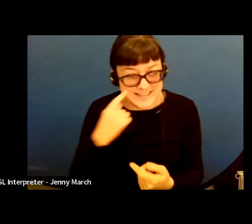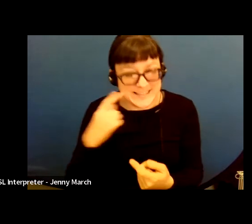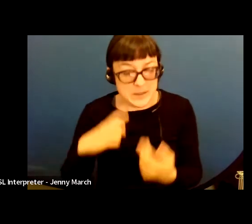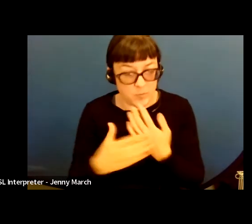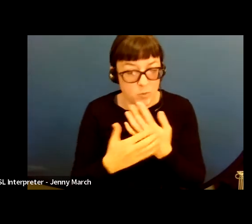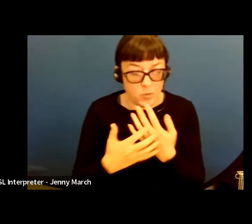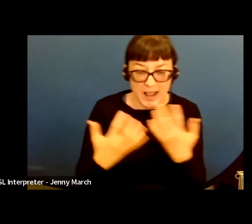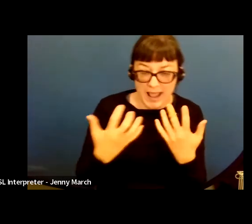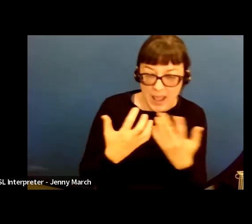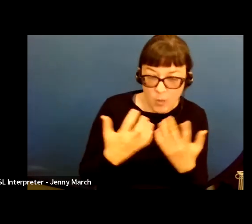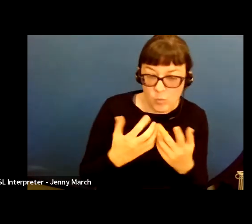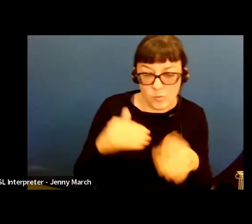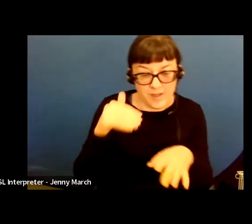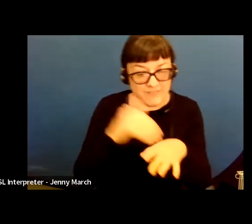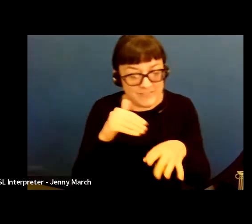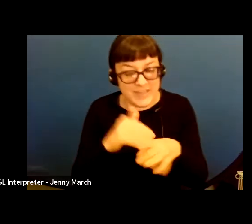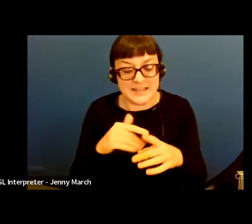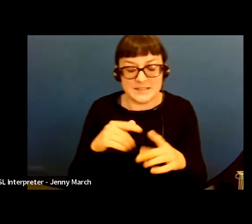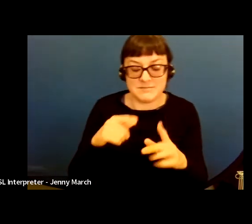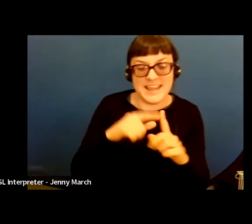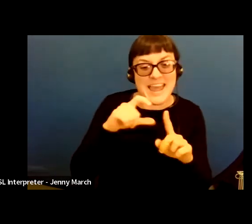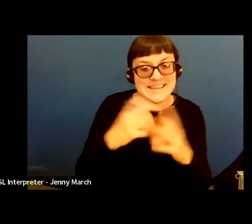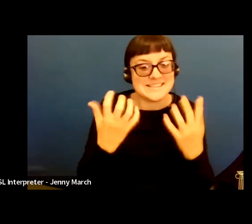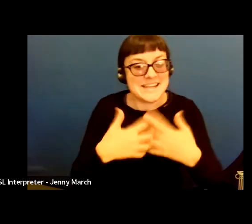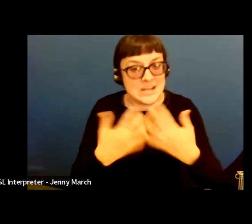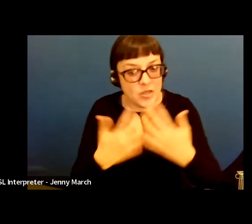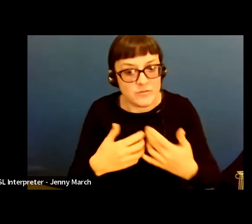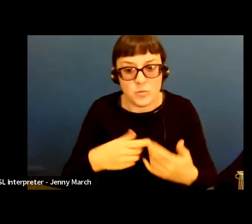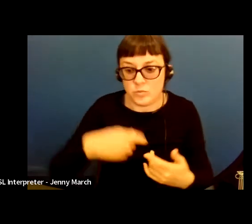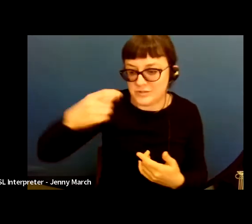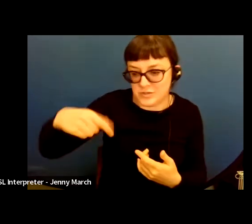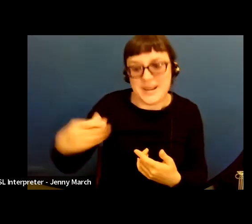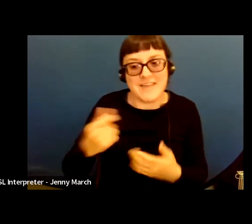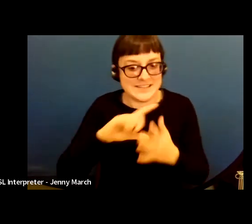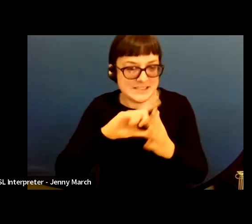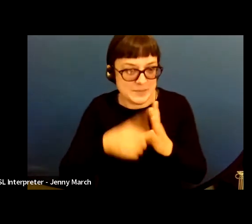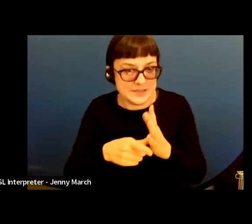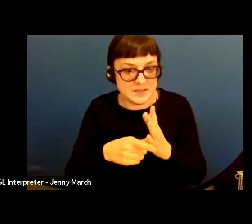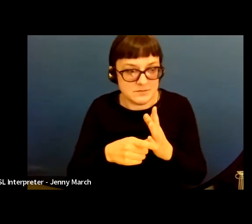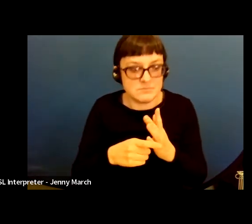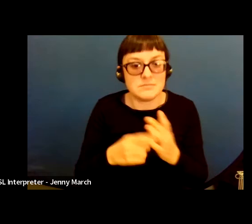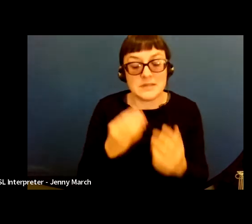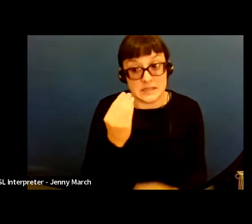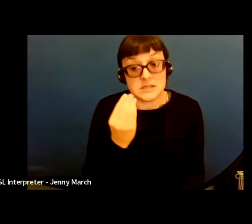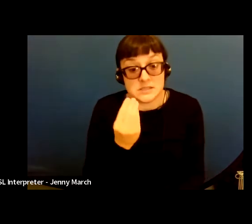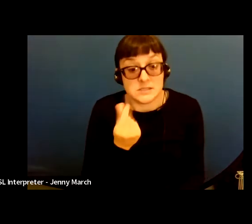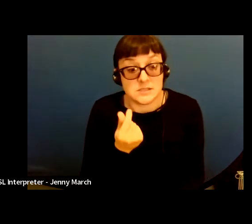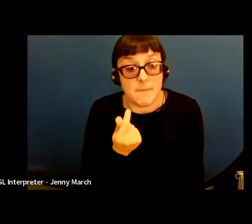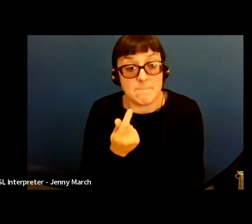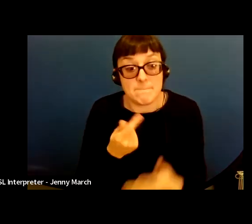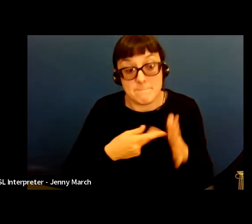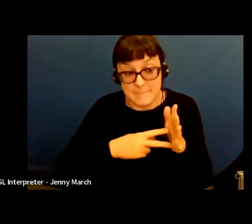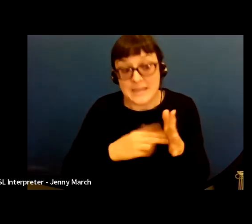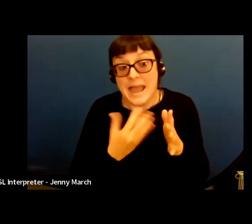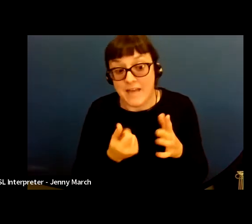and assistive tech for learners with disabilities. There are several initiatives in place to respond to some of these barriers, including